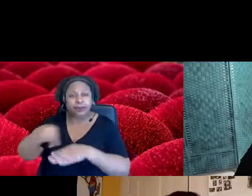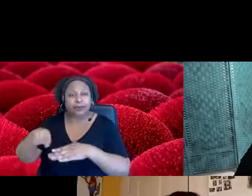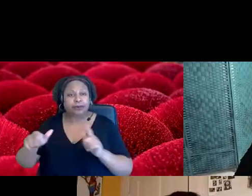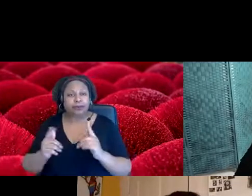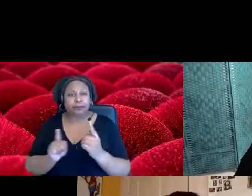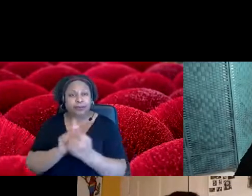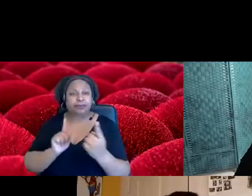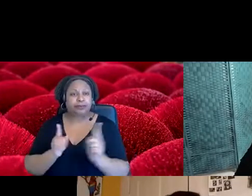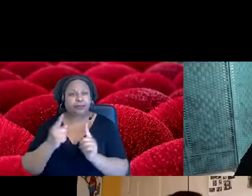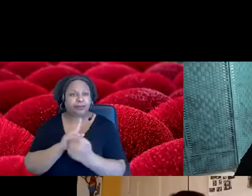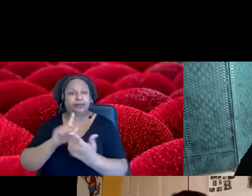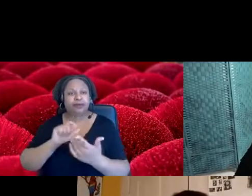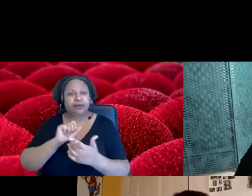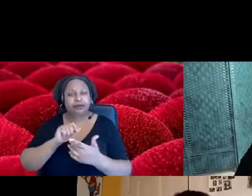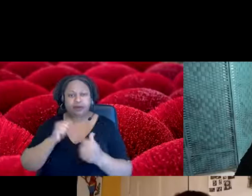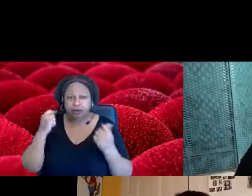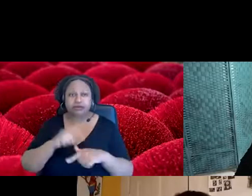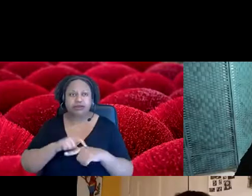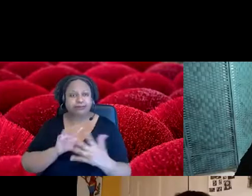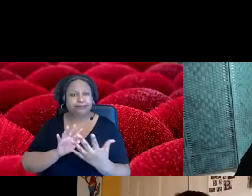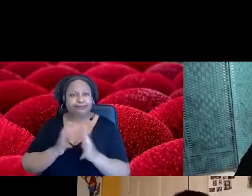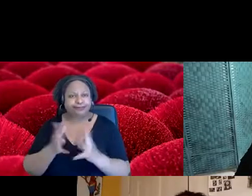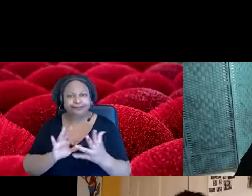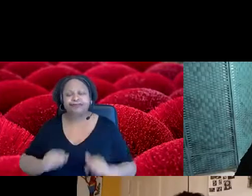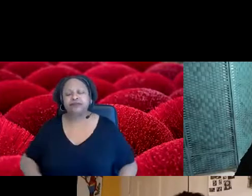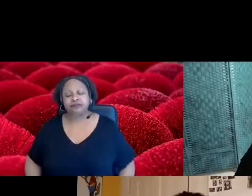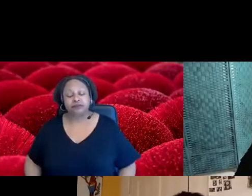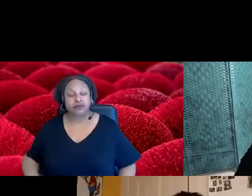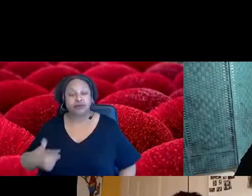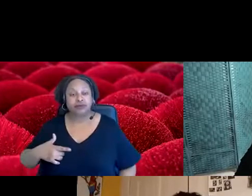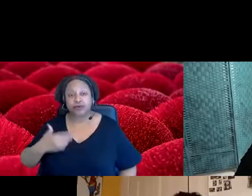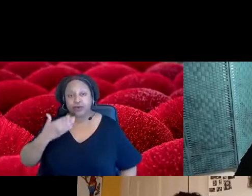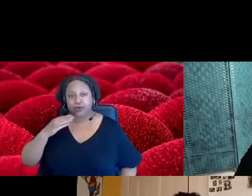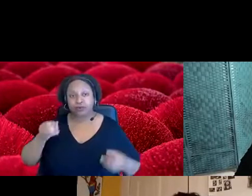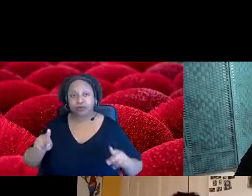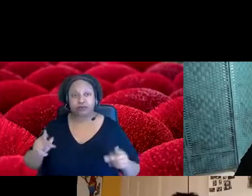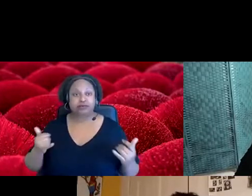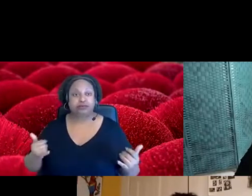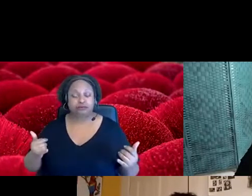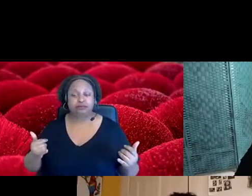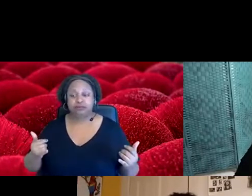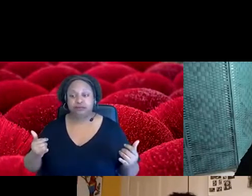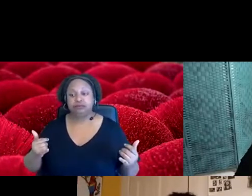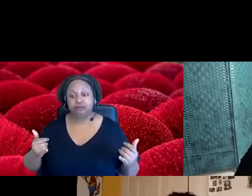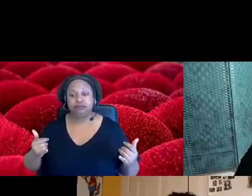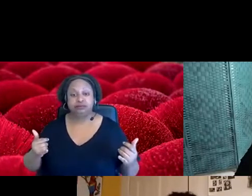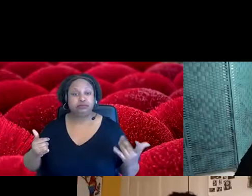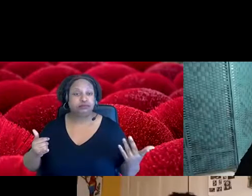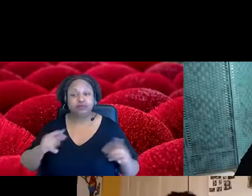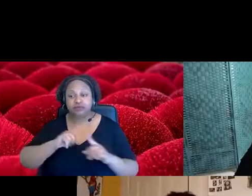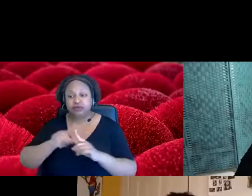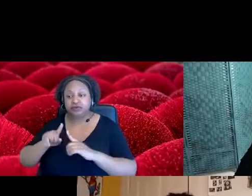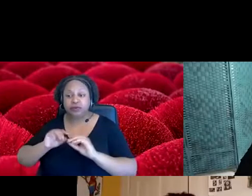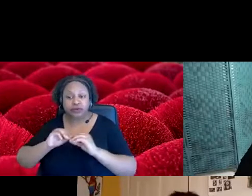time. And I think there's an opportunity for those organizations